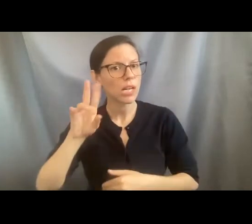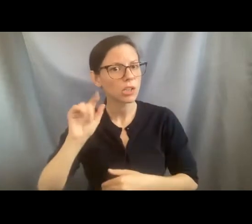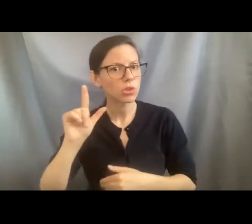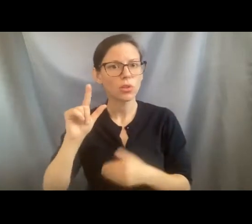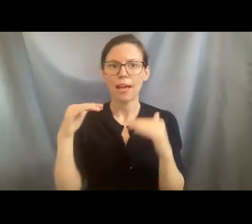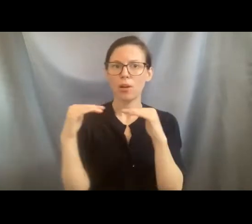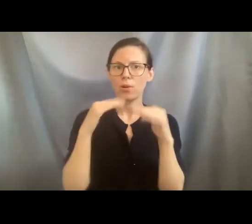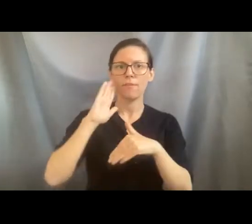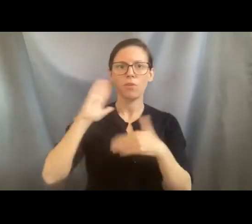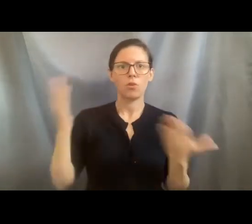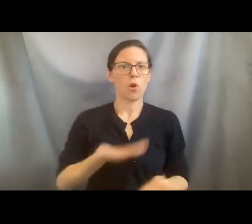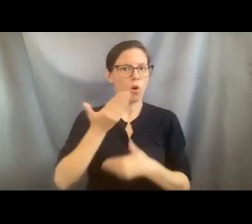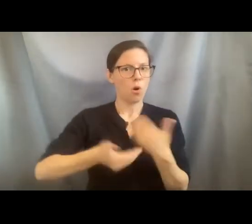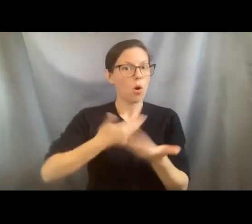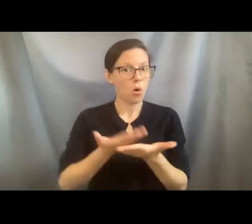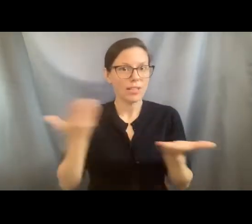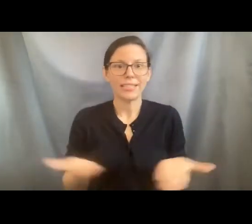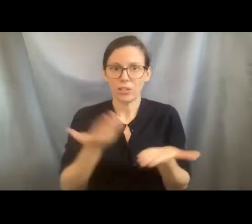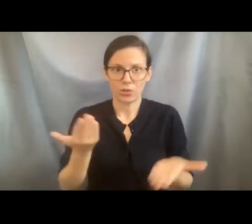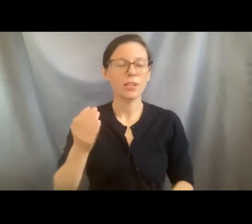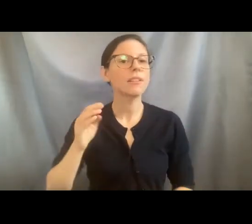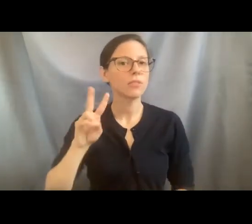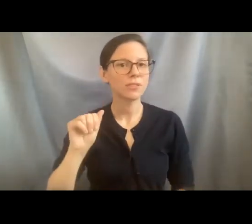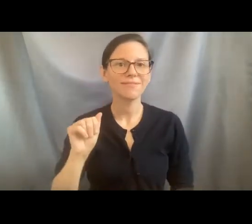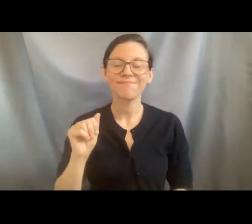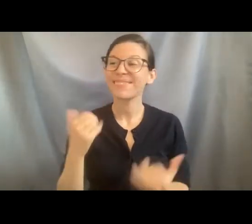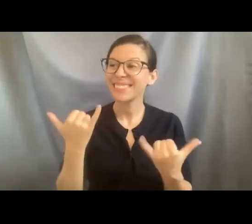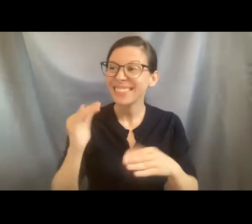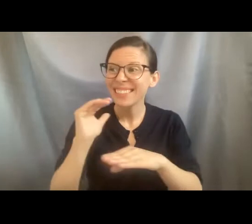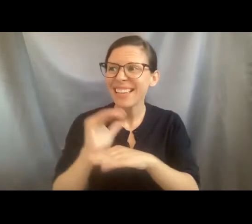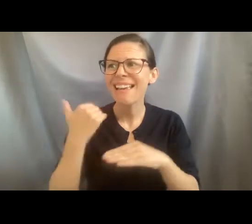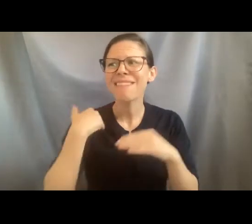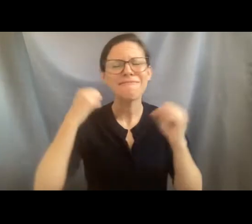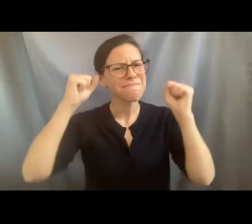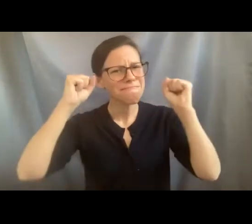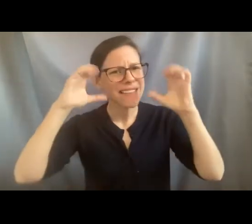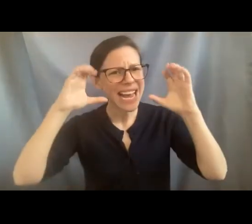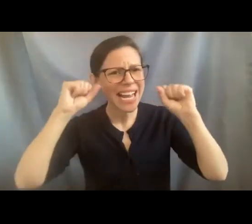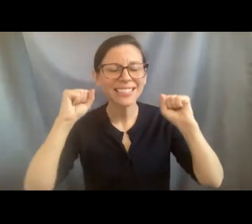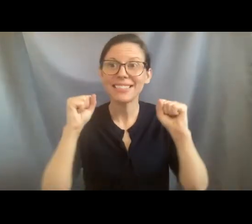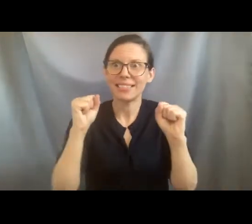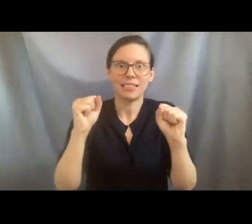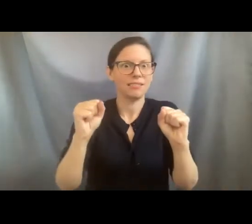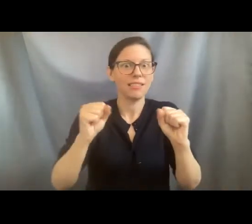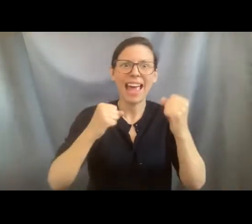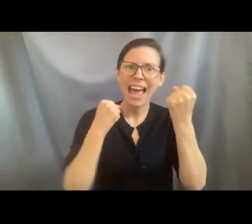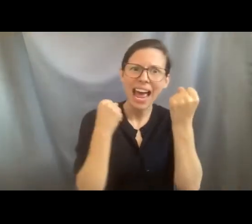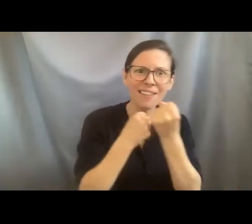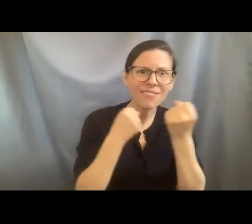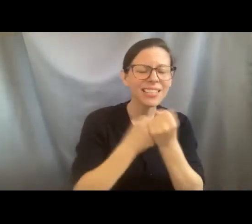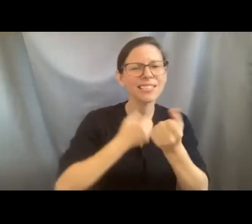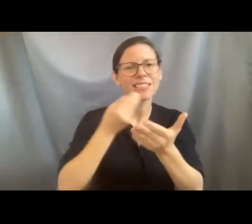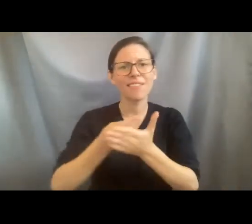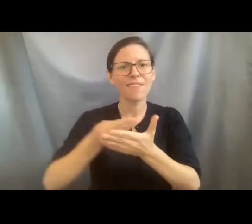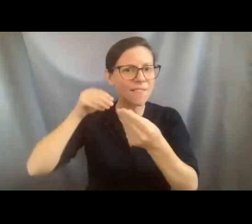Tonight, we have a stellar line of experts, advocates, abortion providers, and service providers, funders,